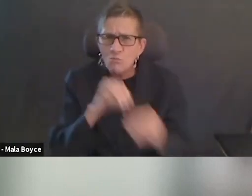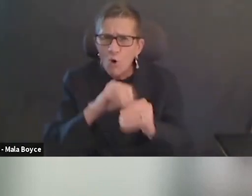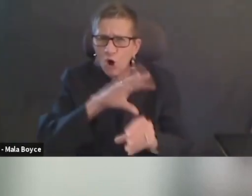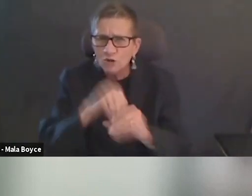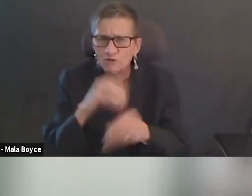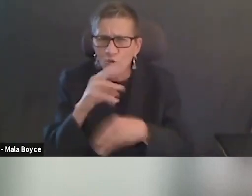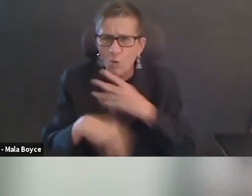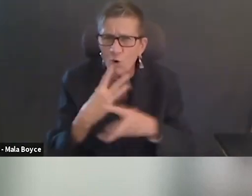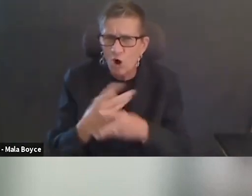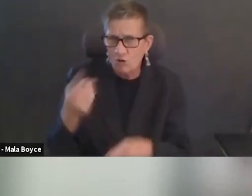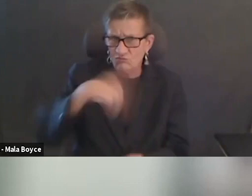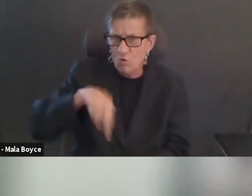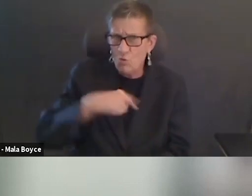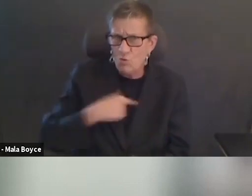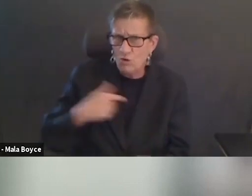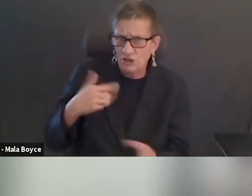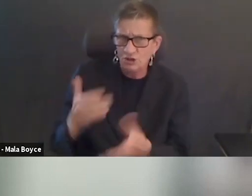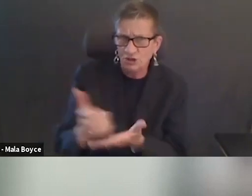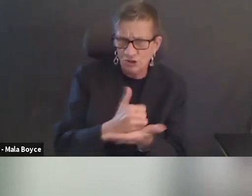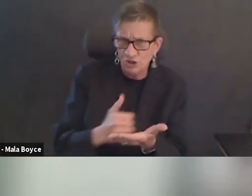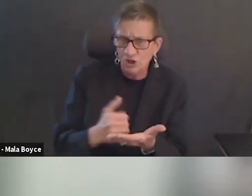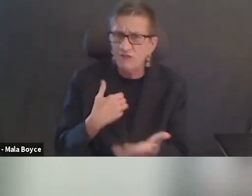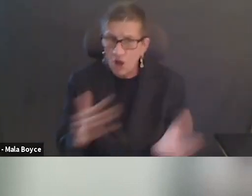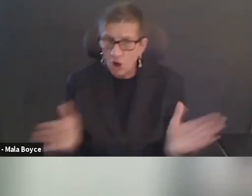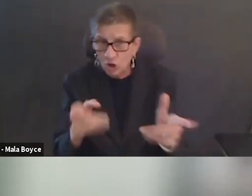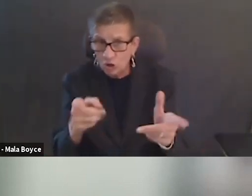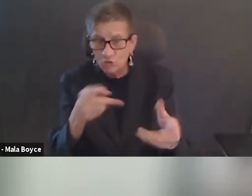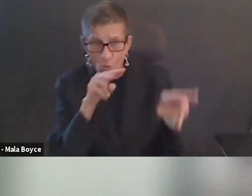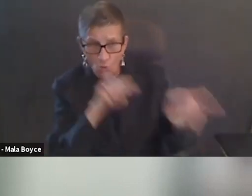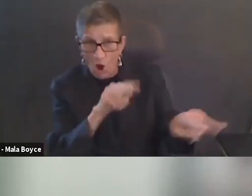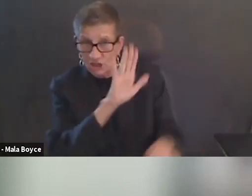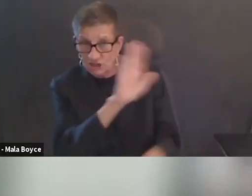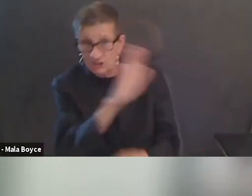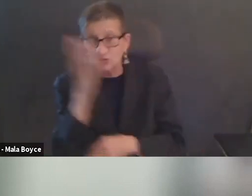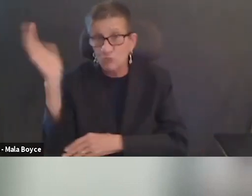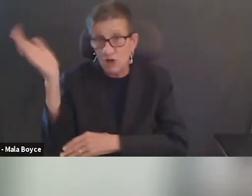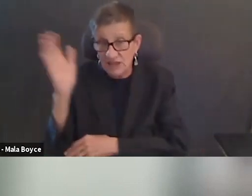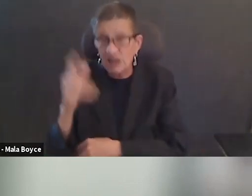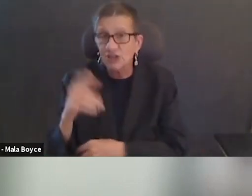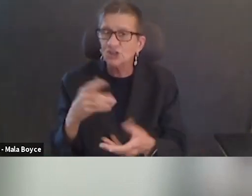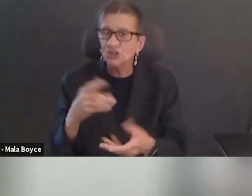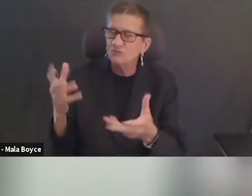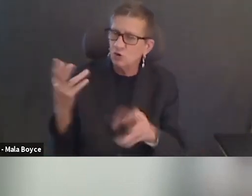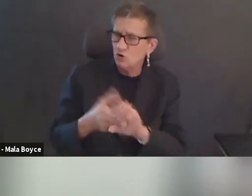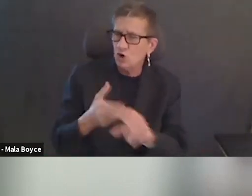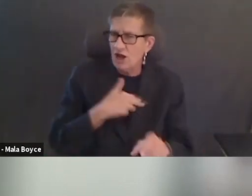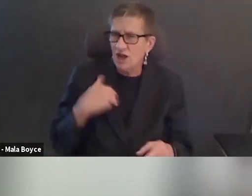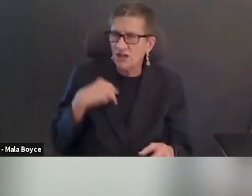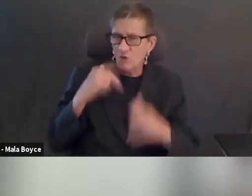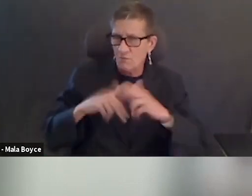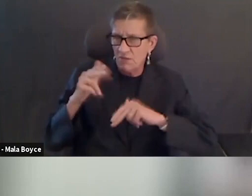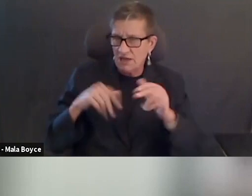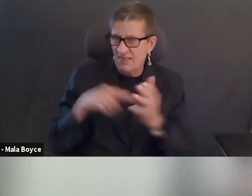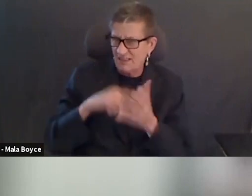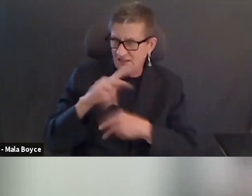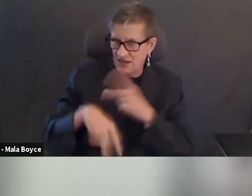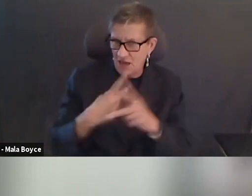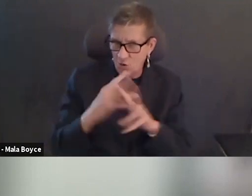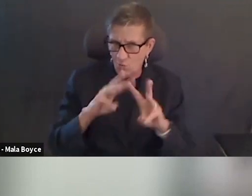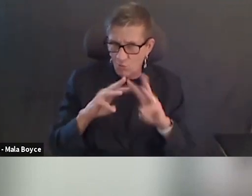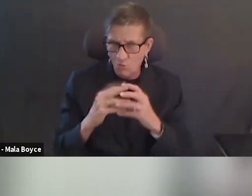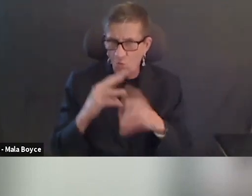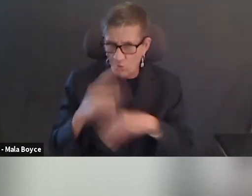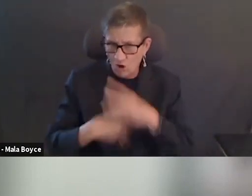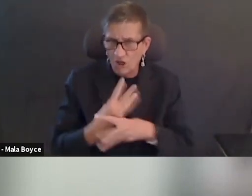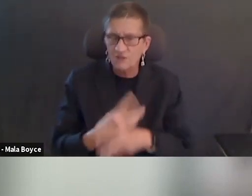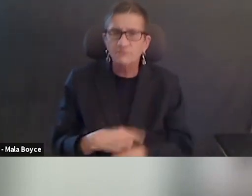you to watch Dr. O's opening presentation and join us in building that world. Today's session is on requesting accommodations